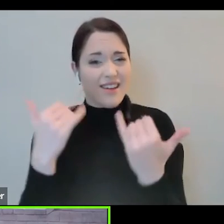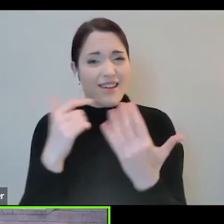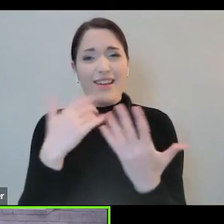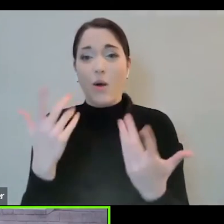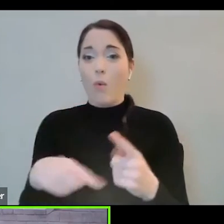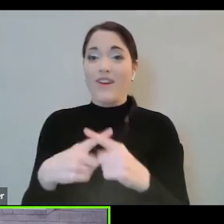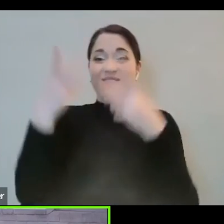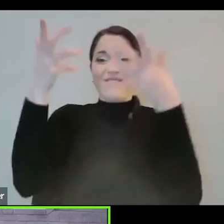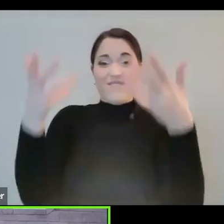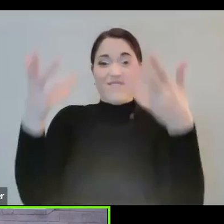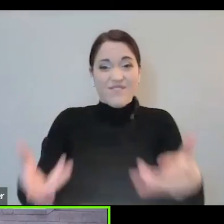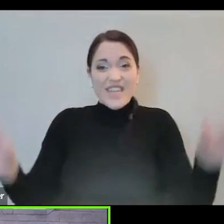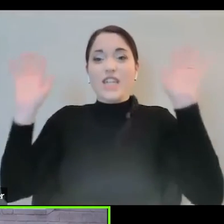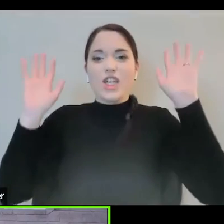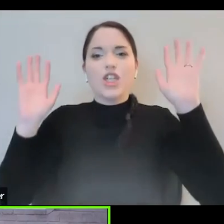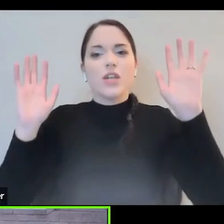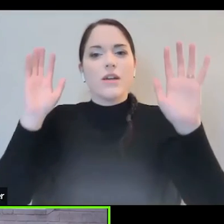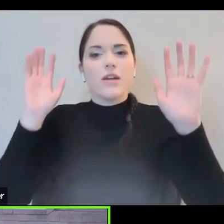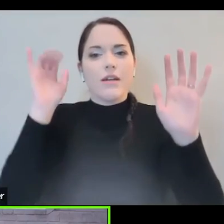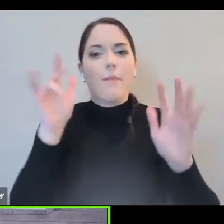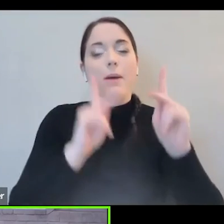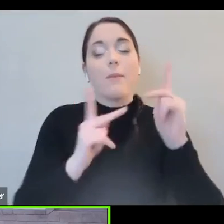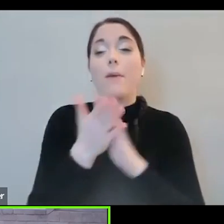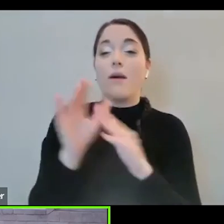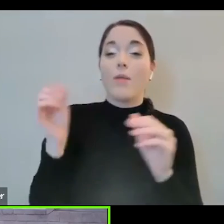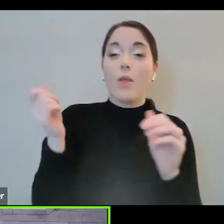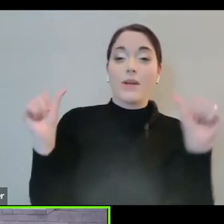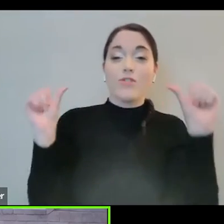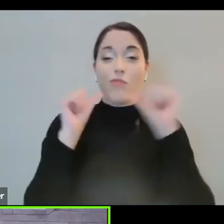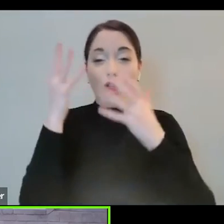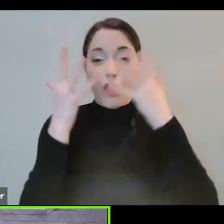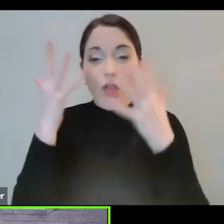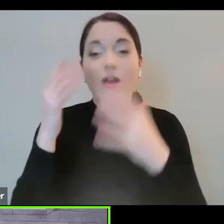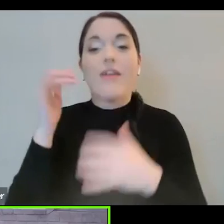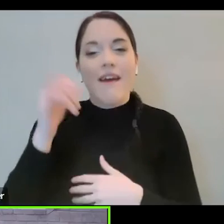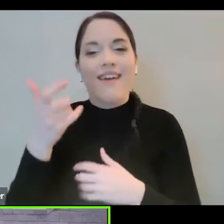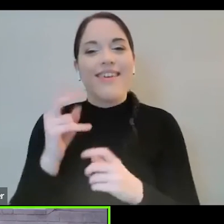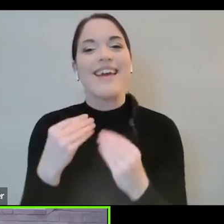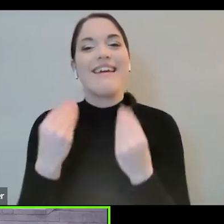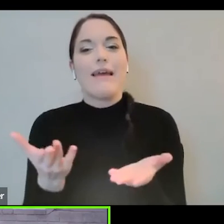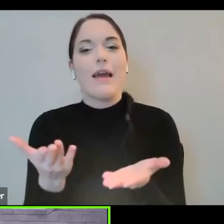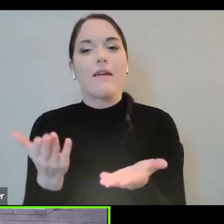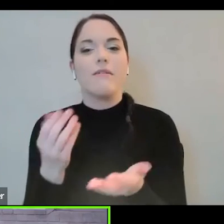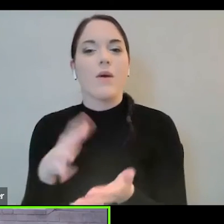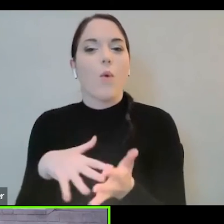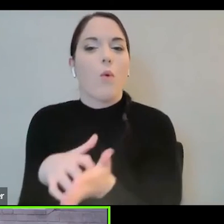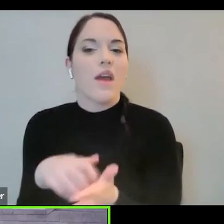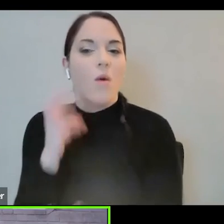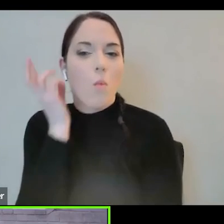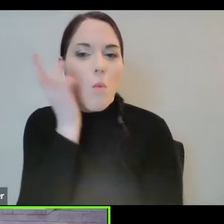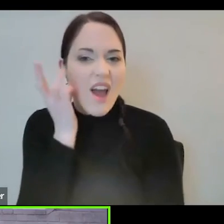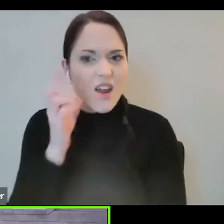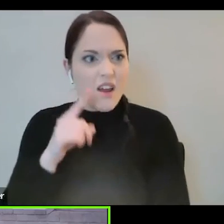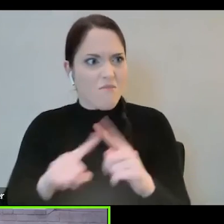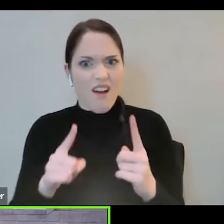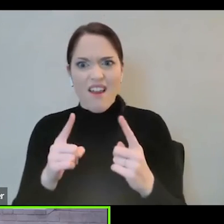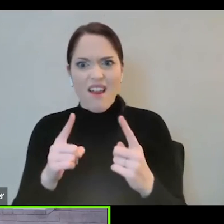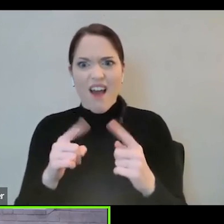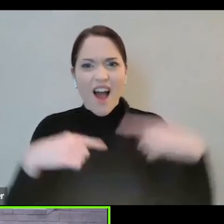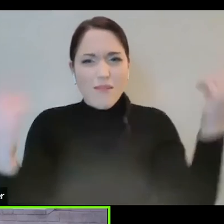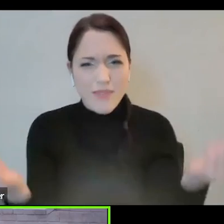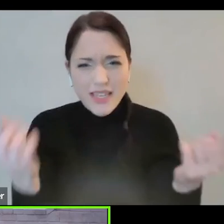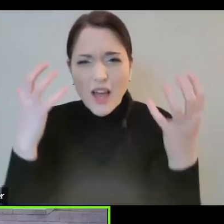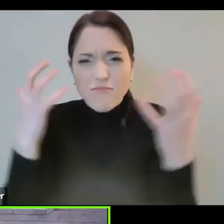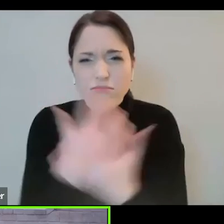keep the best wine until now." Jesus performed this of his first signs